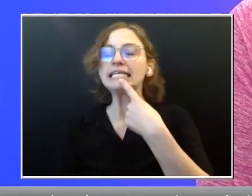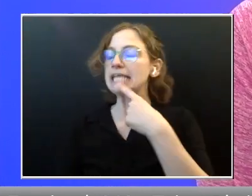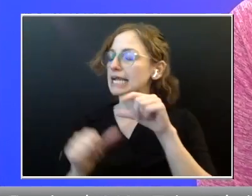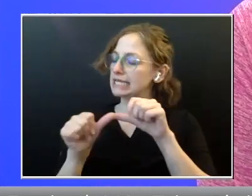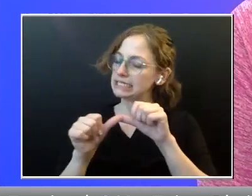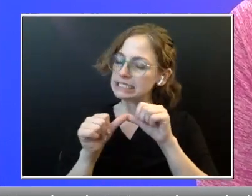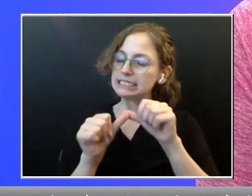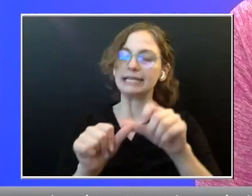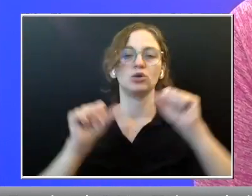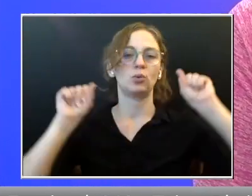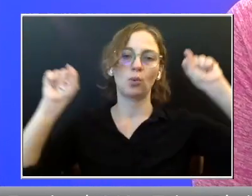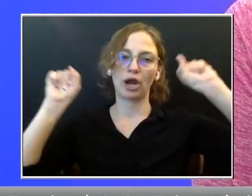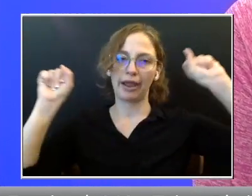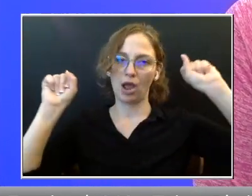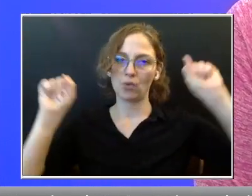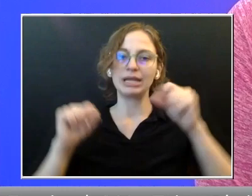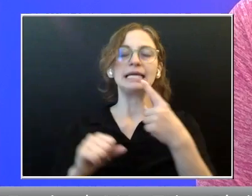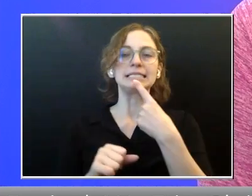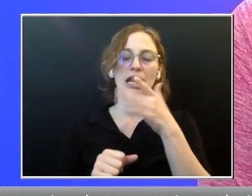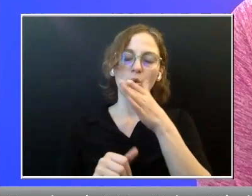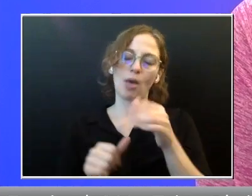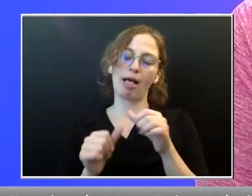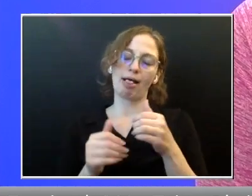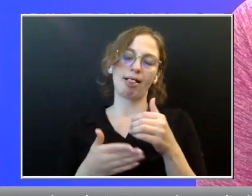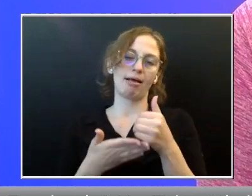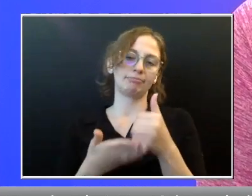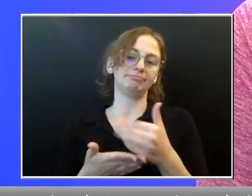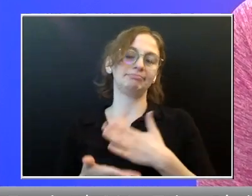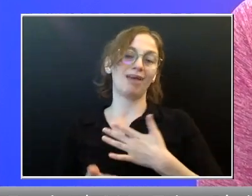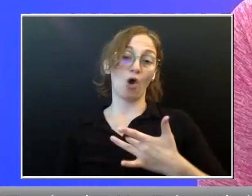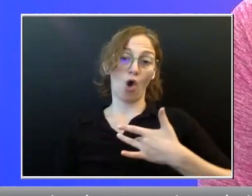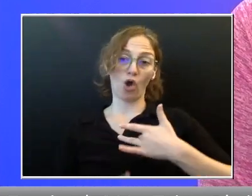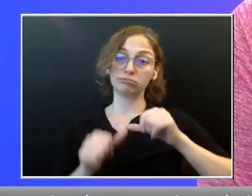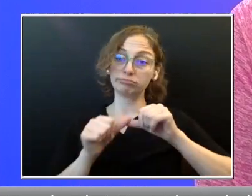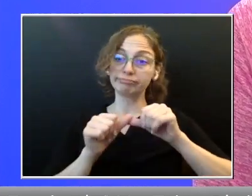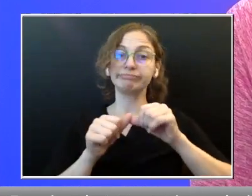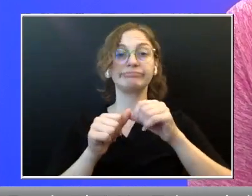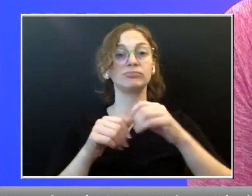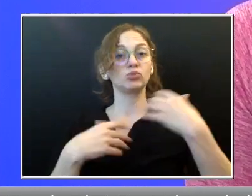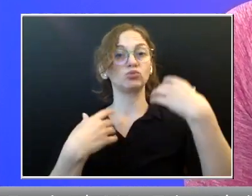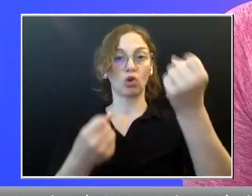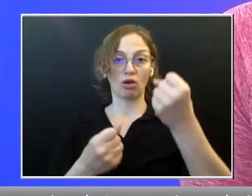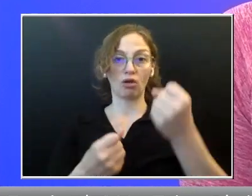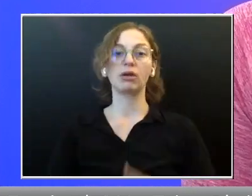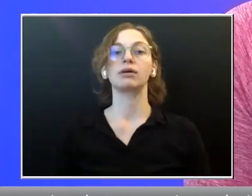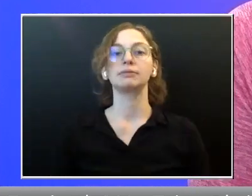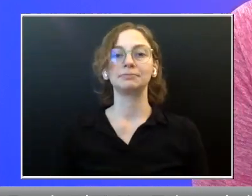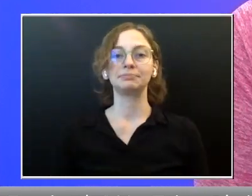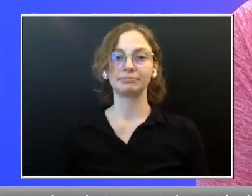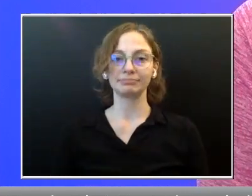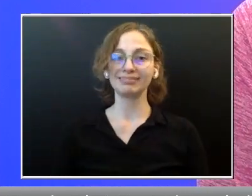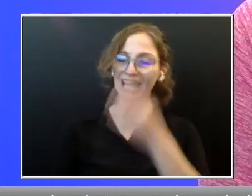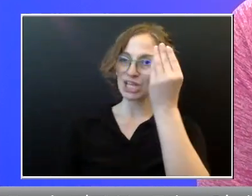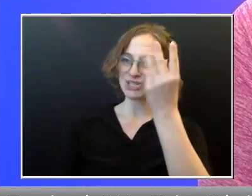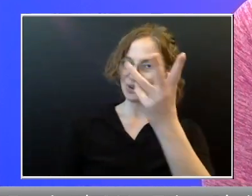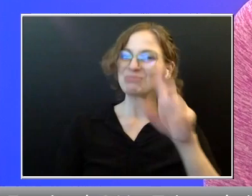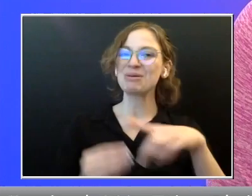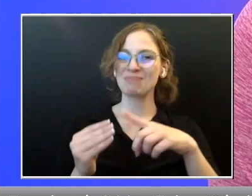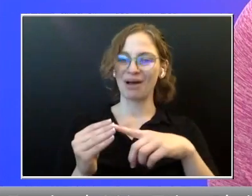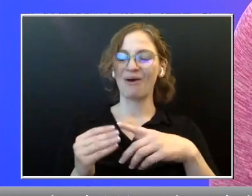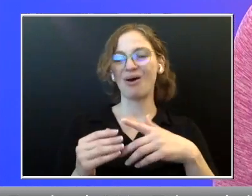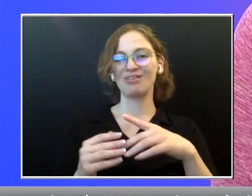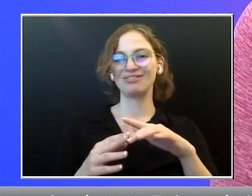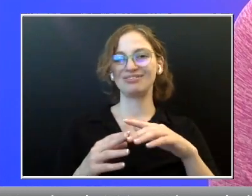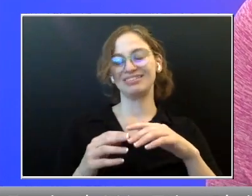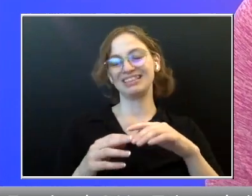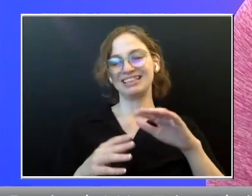keep your heart strong. And I told him about the foundation that I'm going to